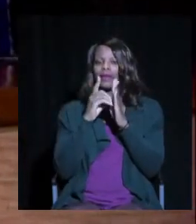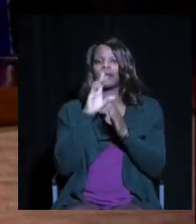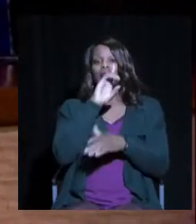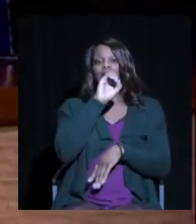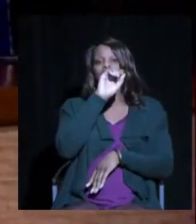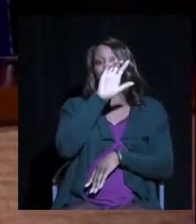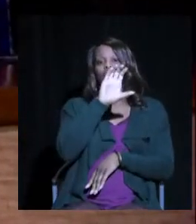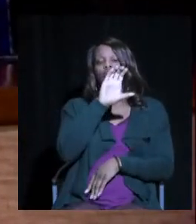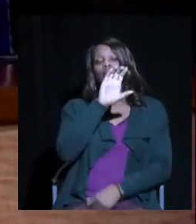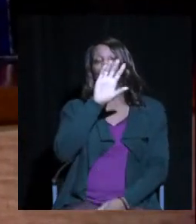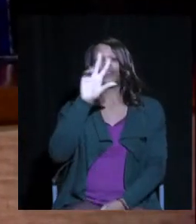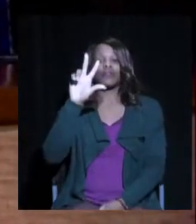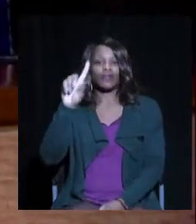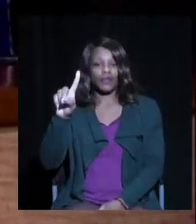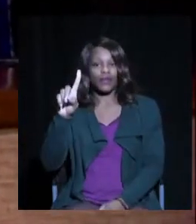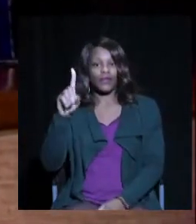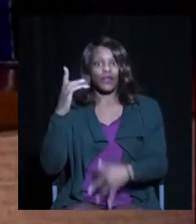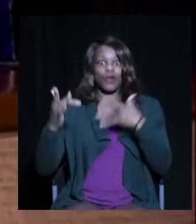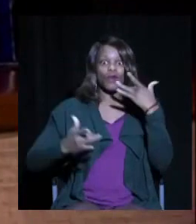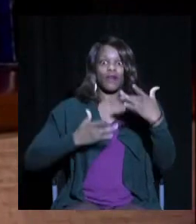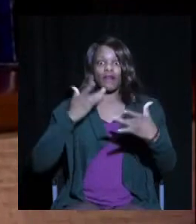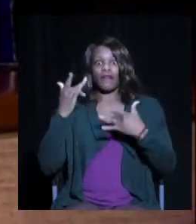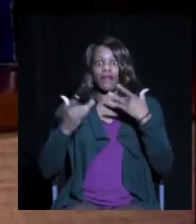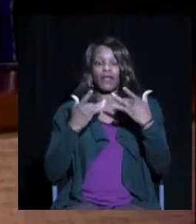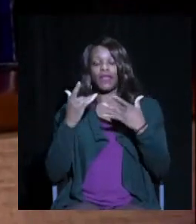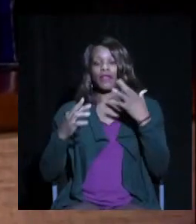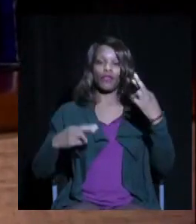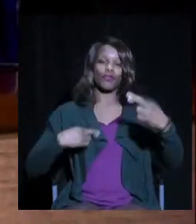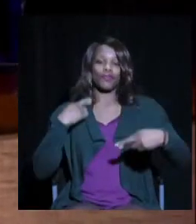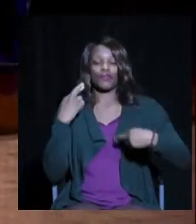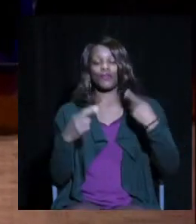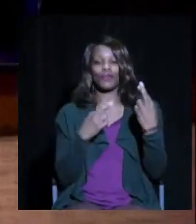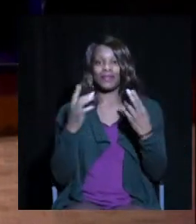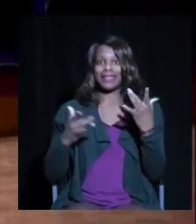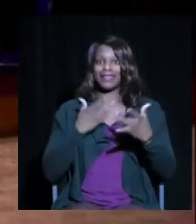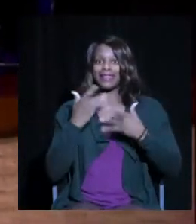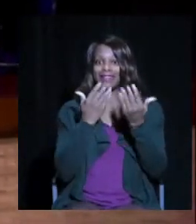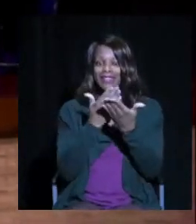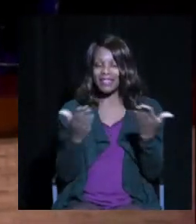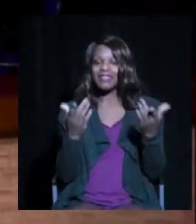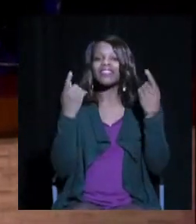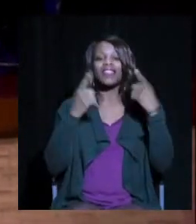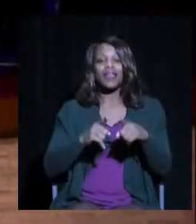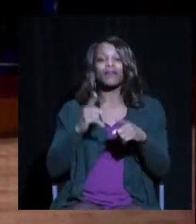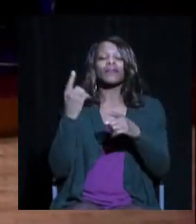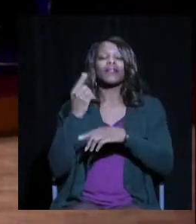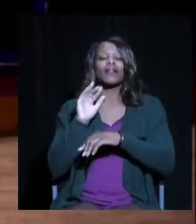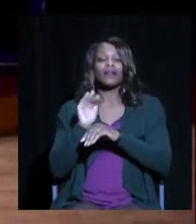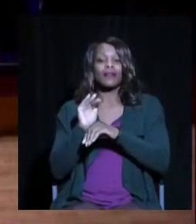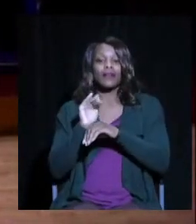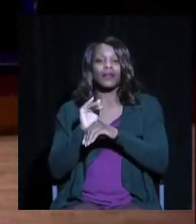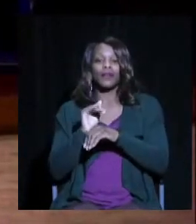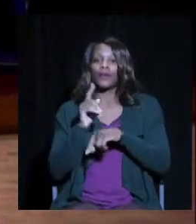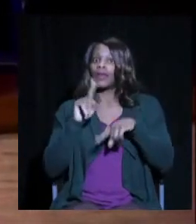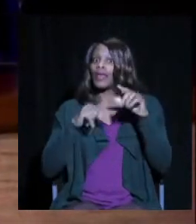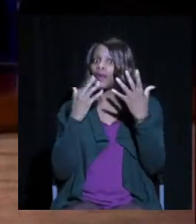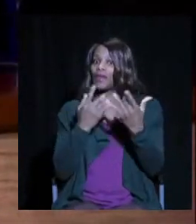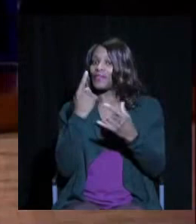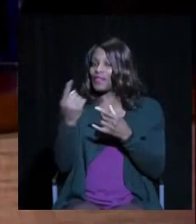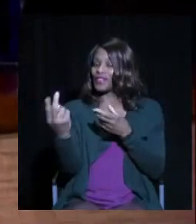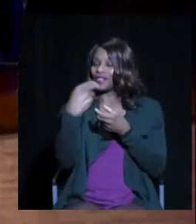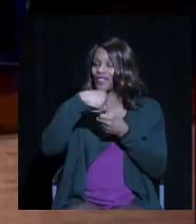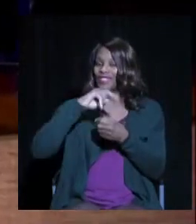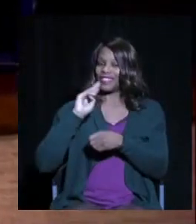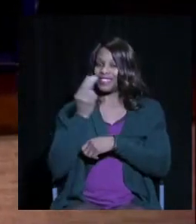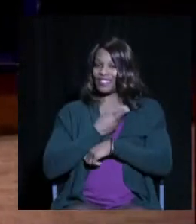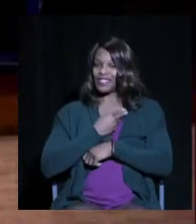New Year's Eve, for Revive. We have some really exciting things that will happen that night, and we can't wait for you to be a part.